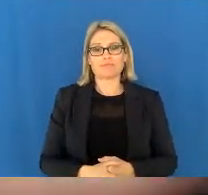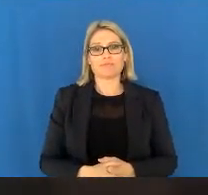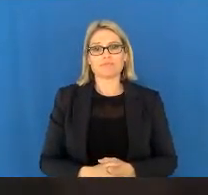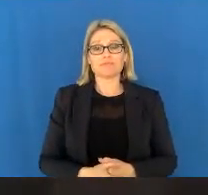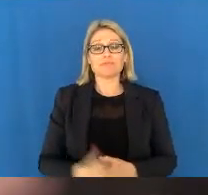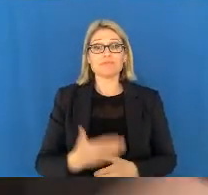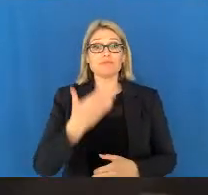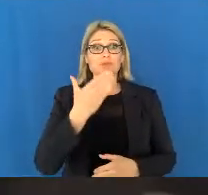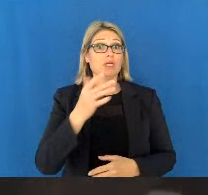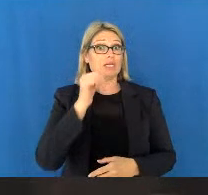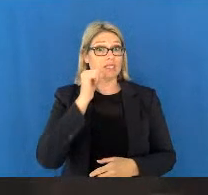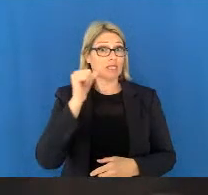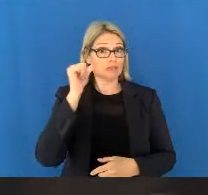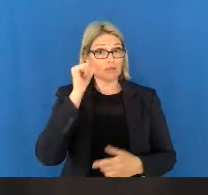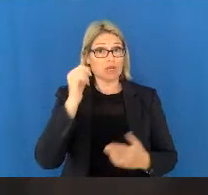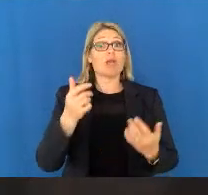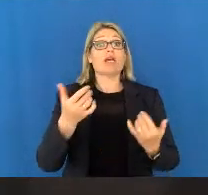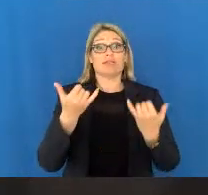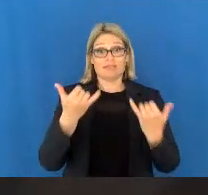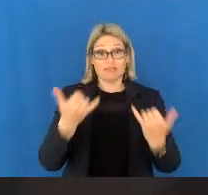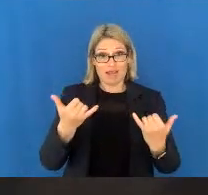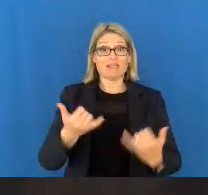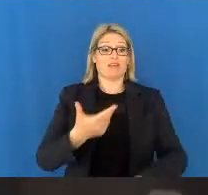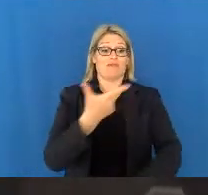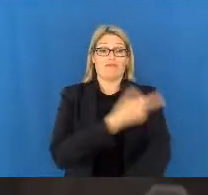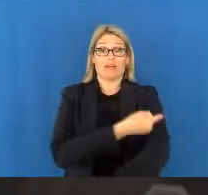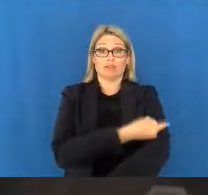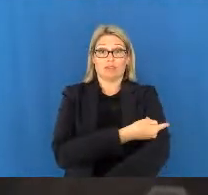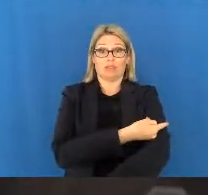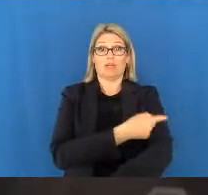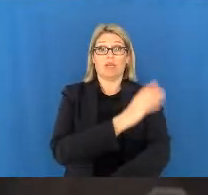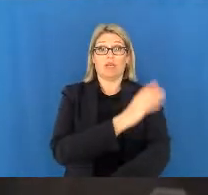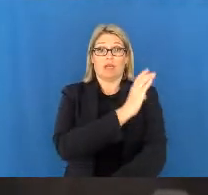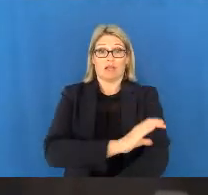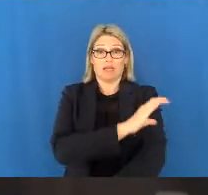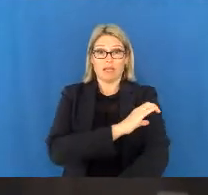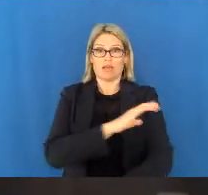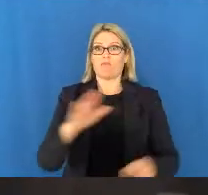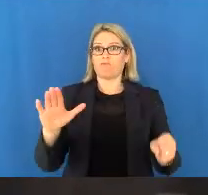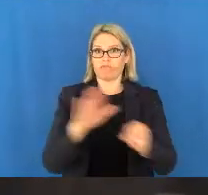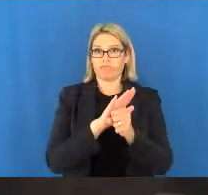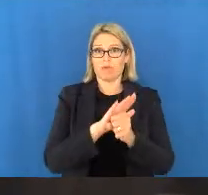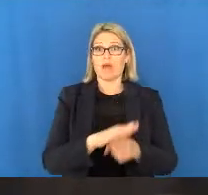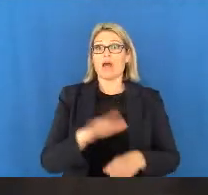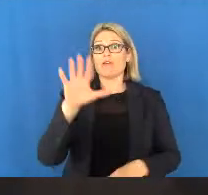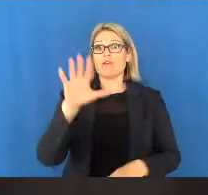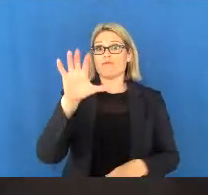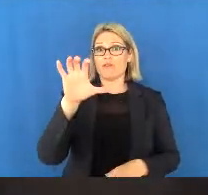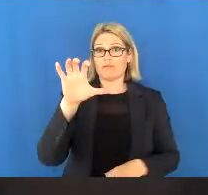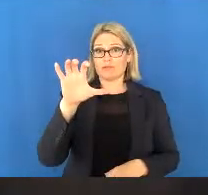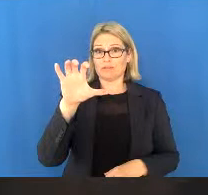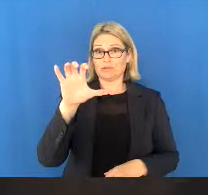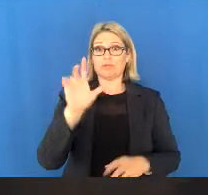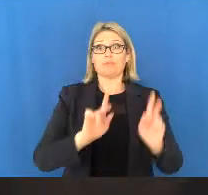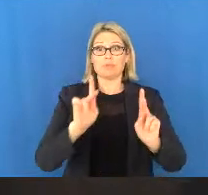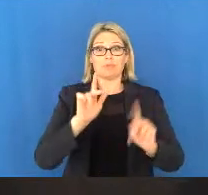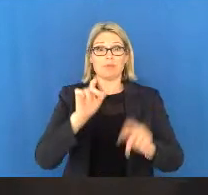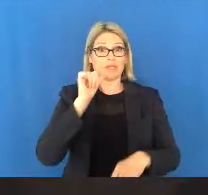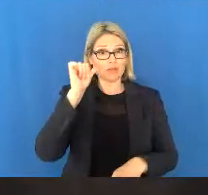to today's vaccination clinic is full with 500 patients. Yesterday, we